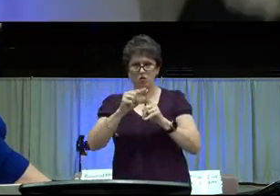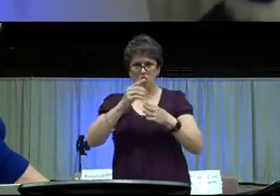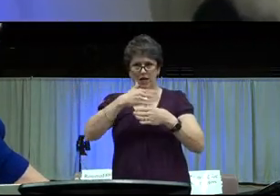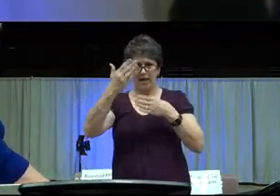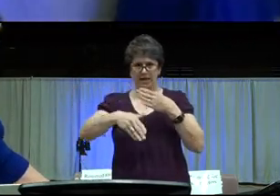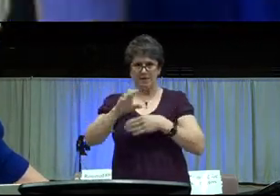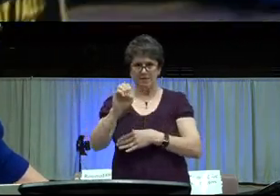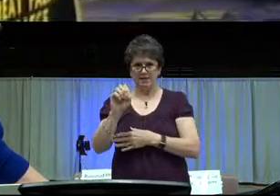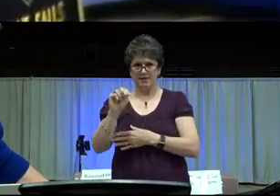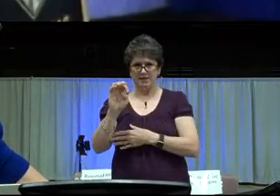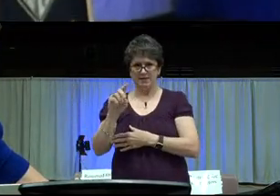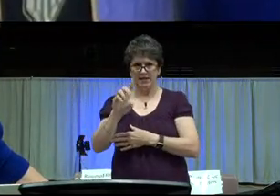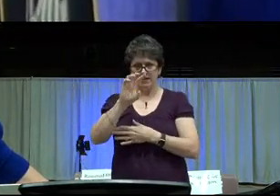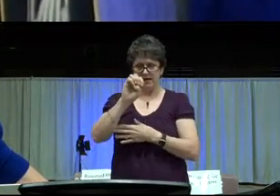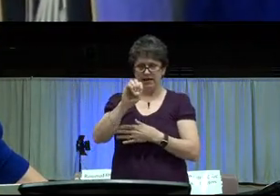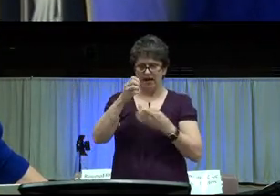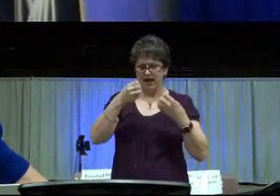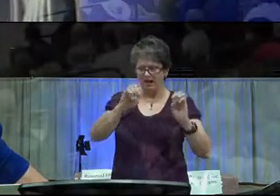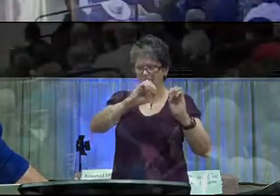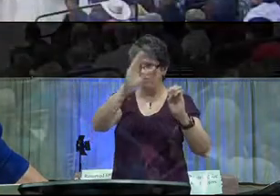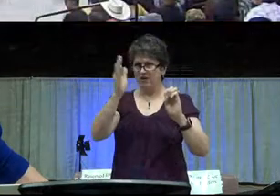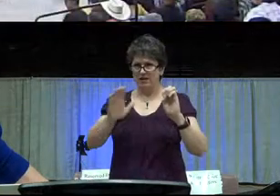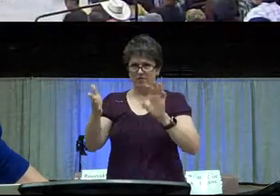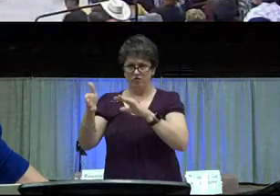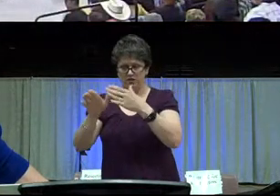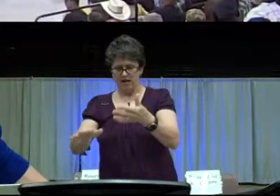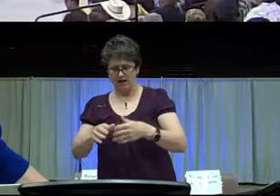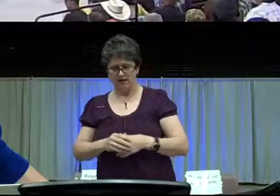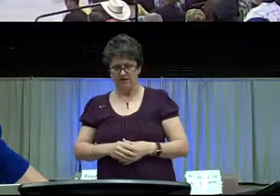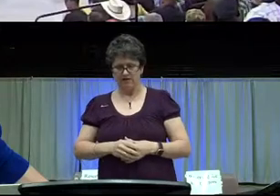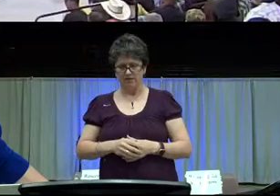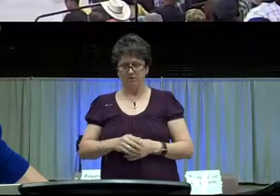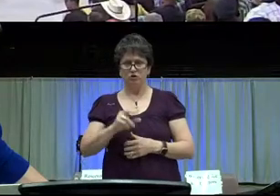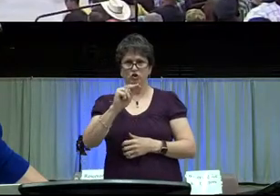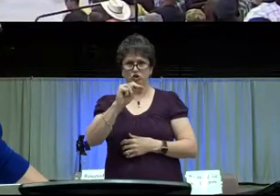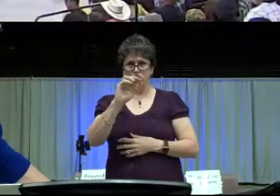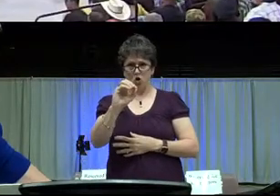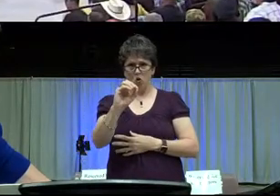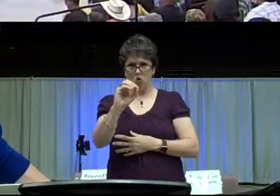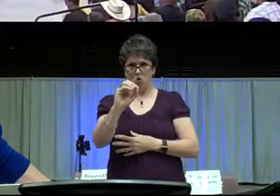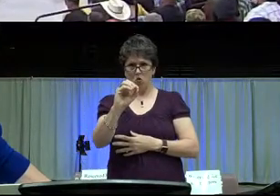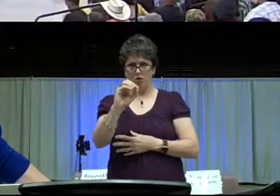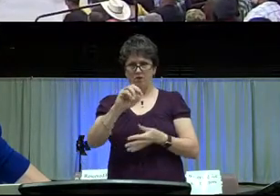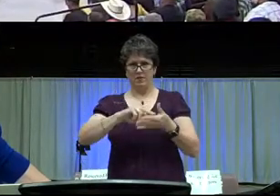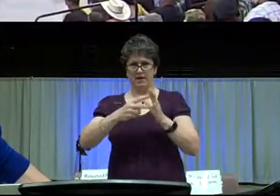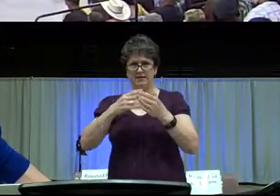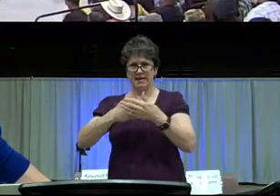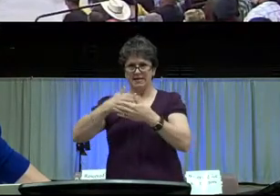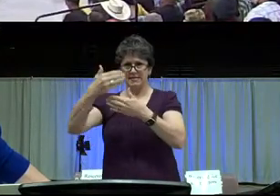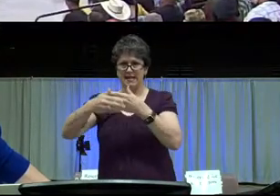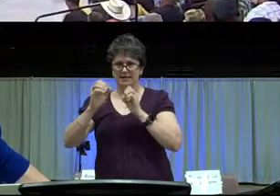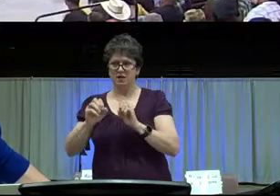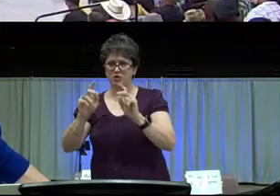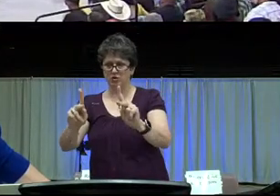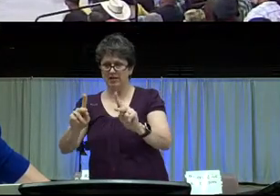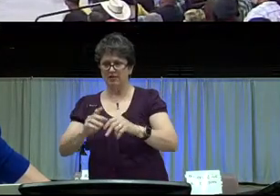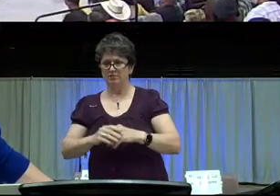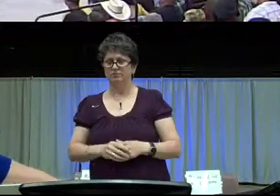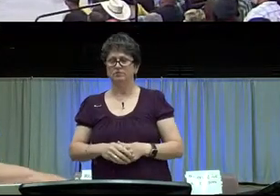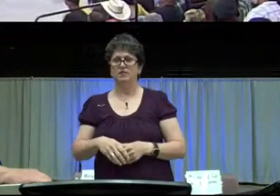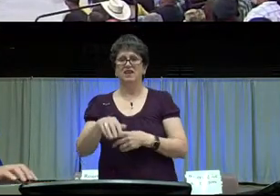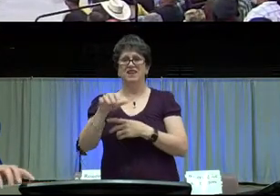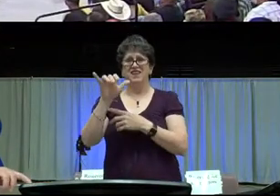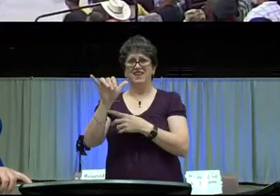End. Effort never dies. No means next